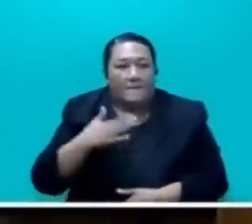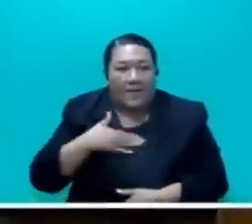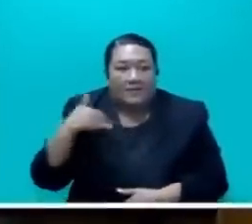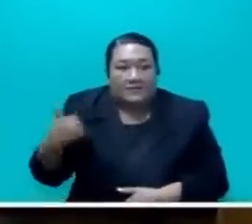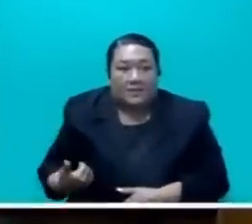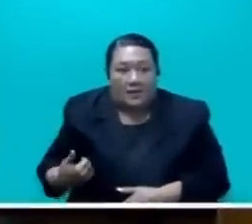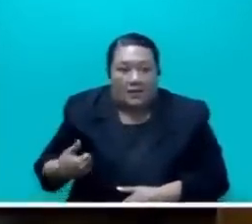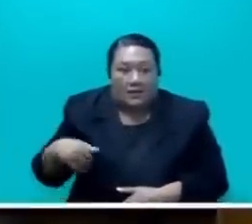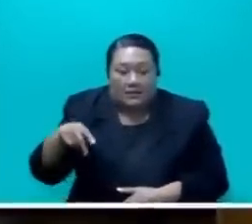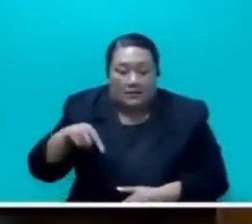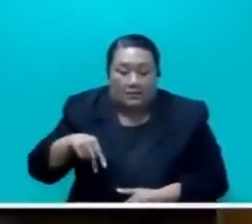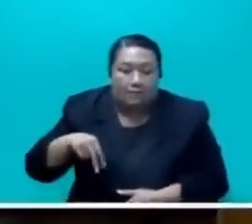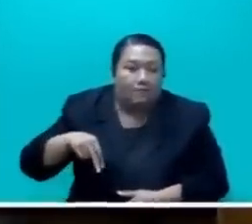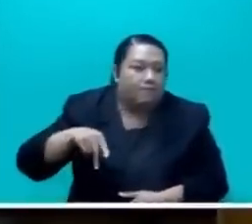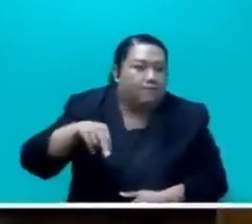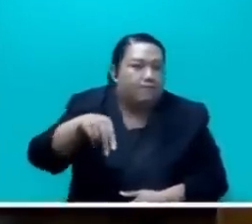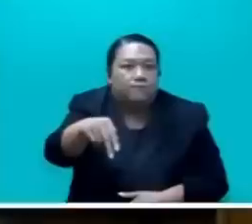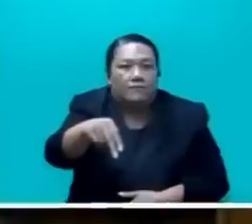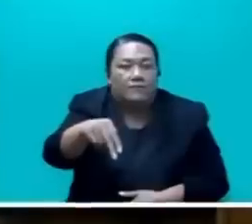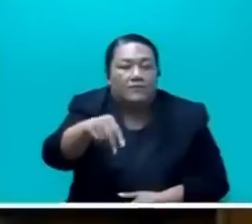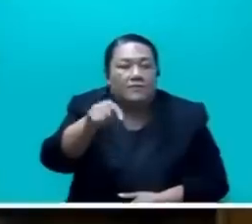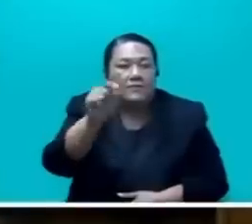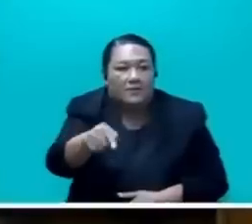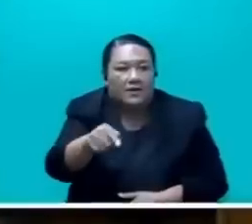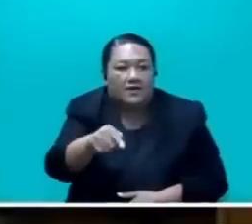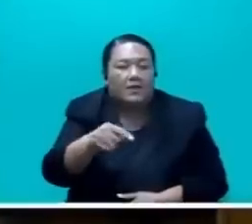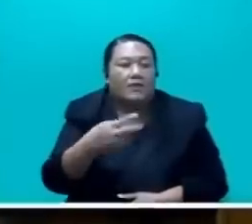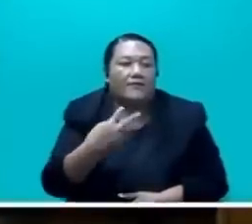victor to the other side of the victims.